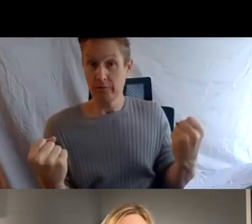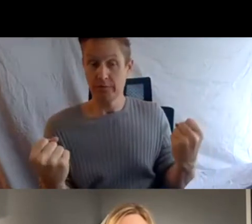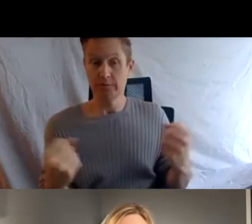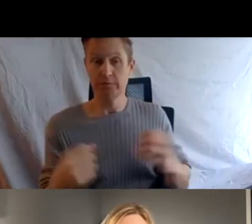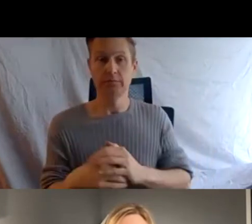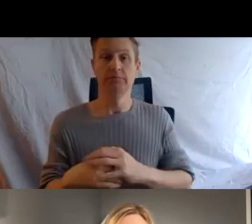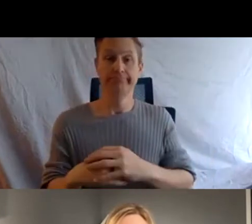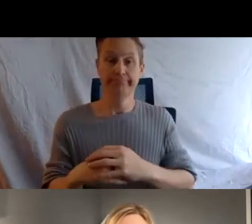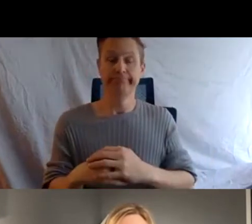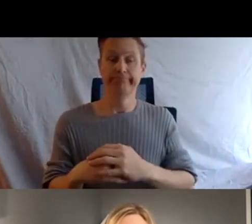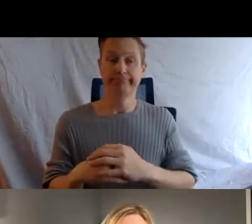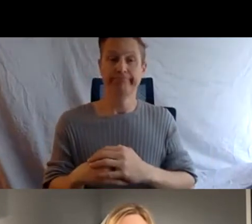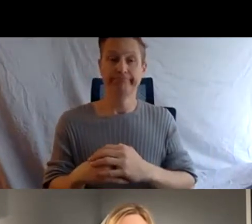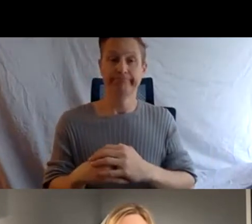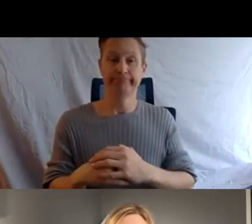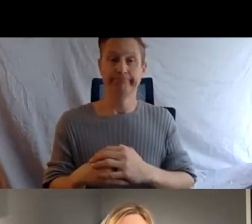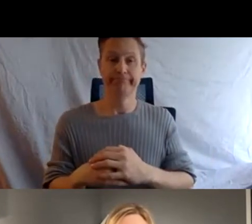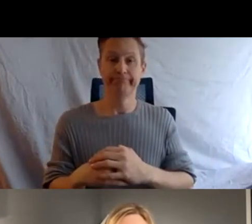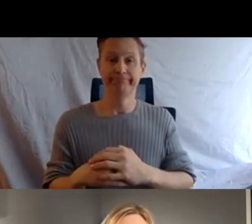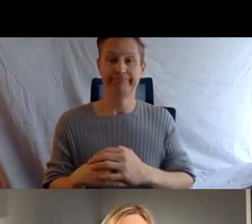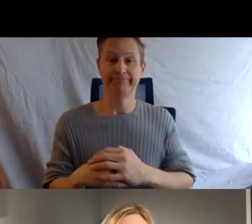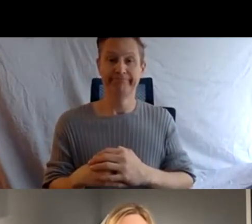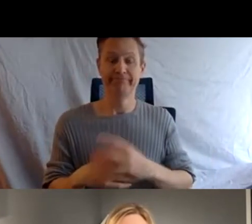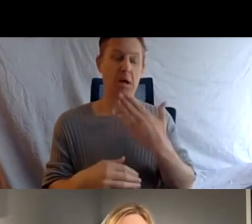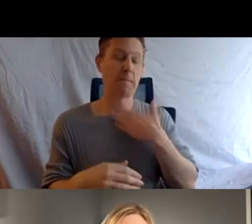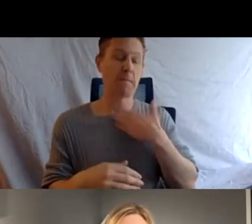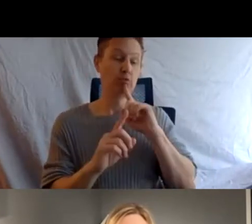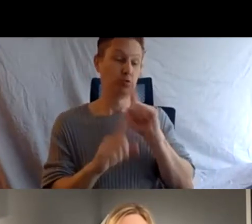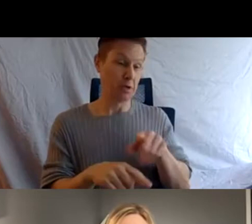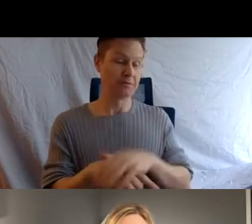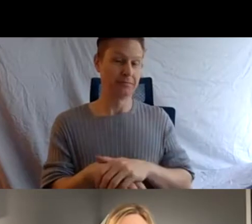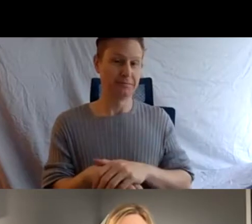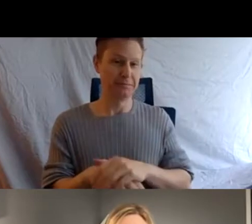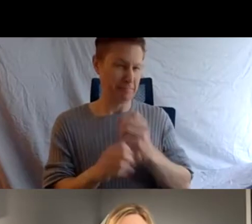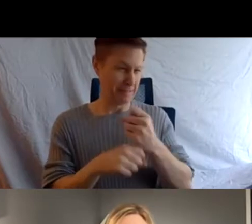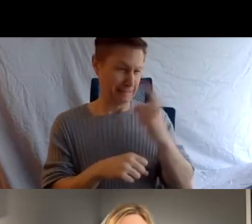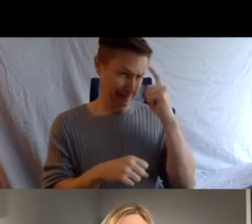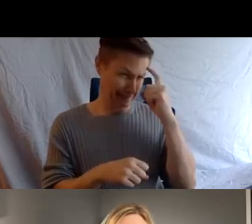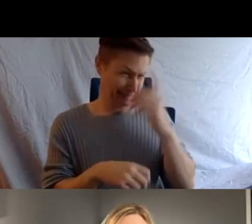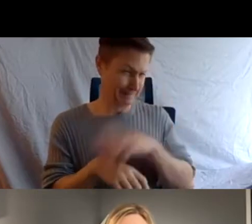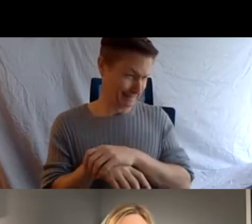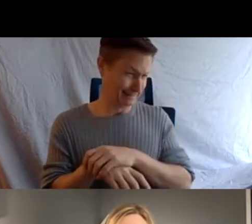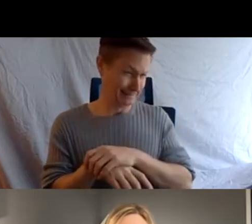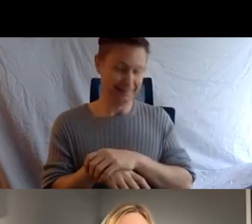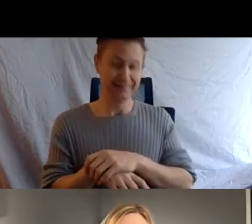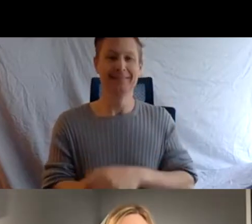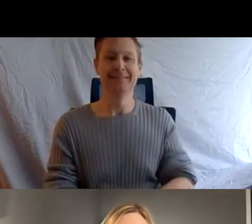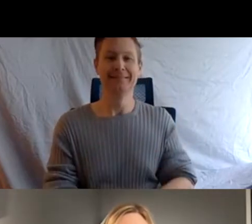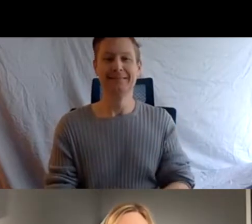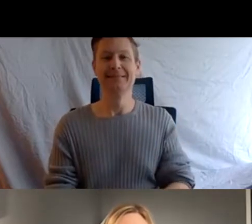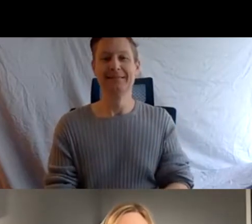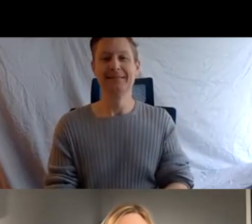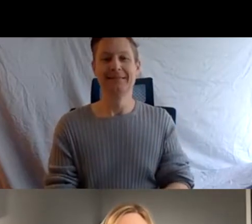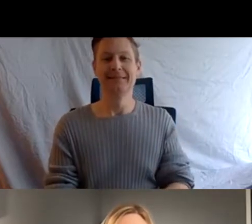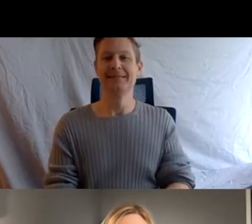and so I guess that would be my answer if that made any sense. Yeah. And I think just the nature